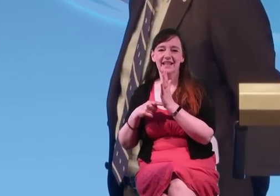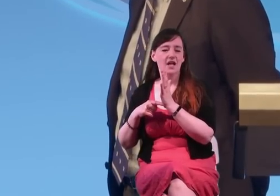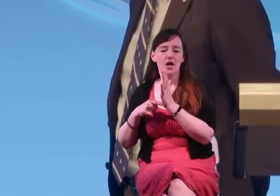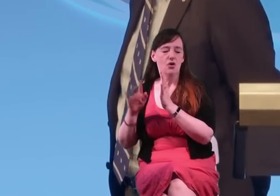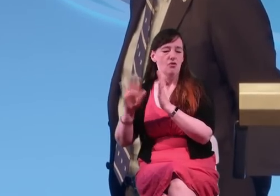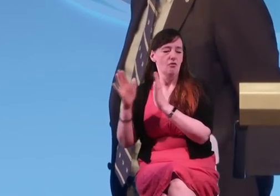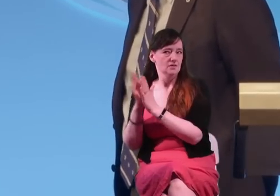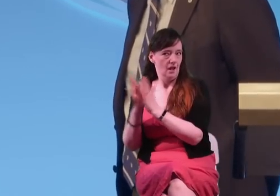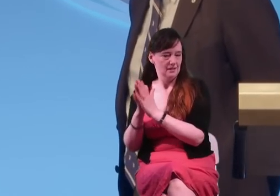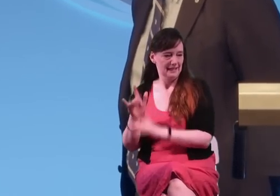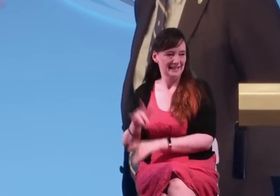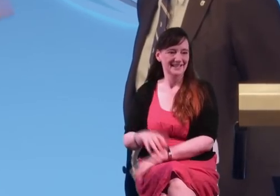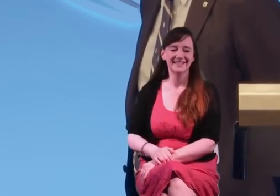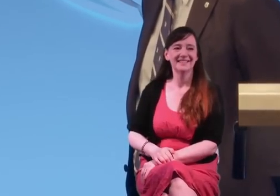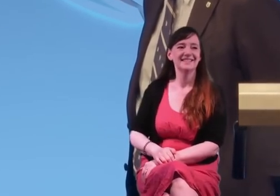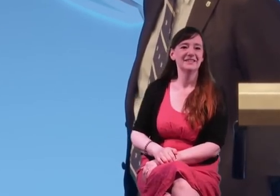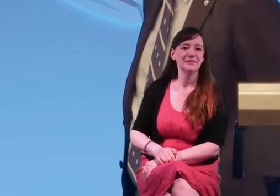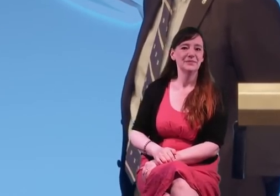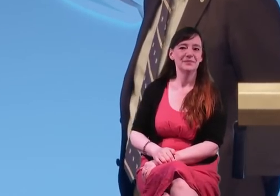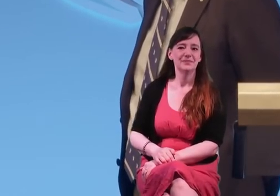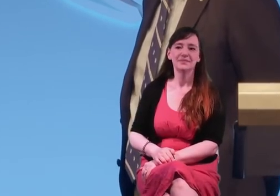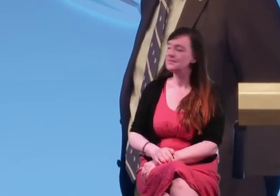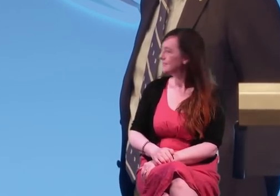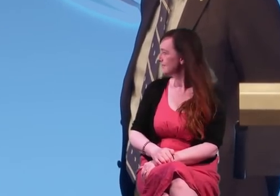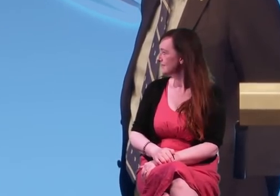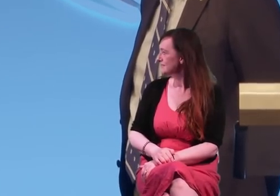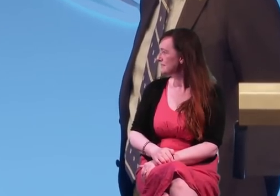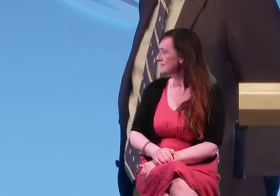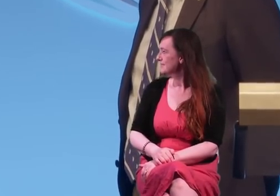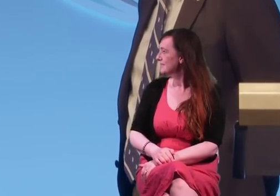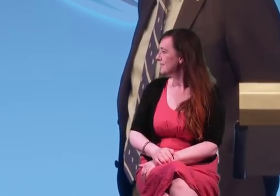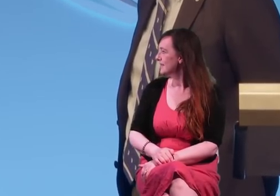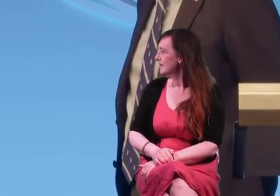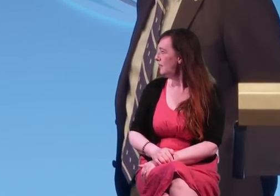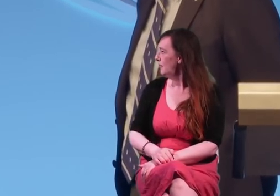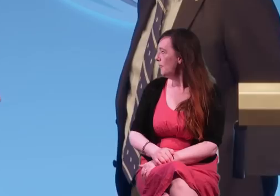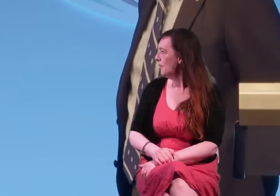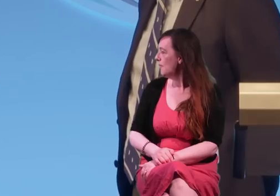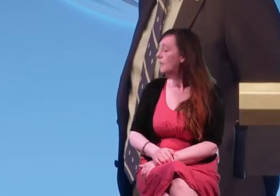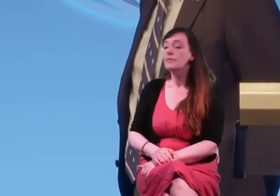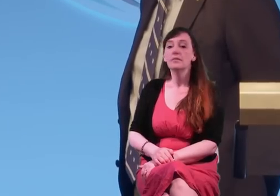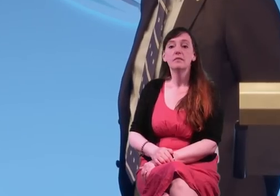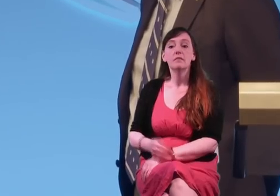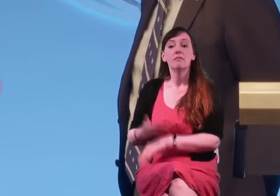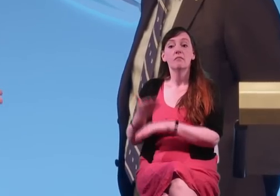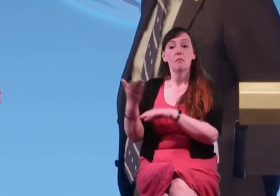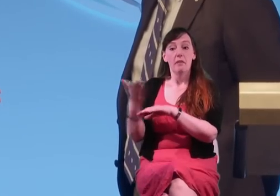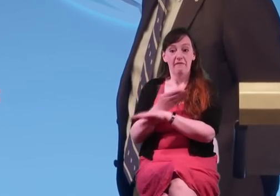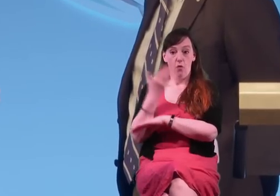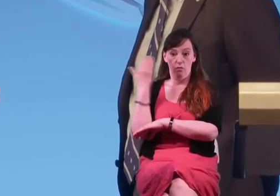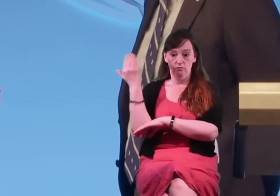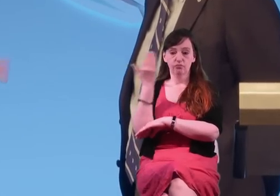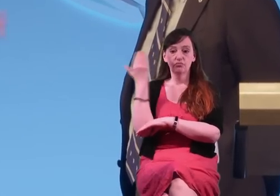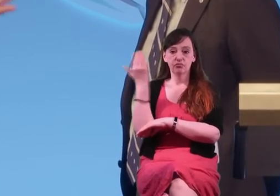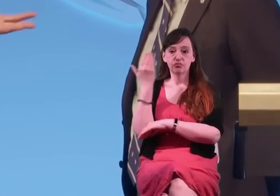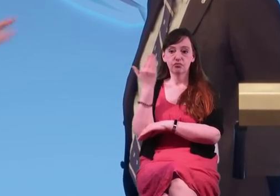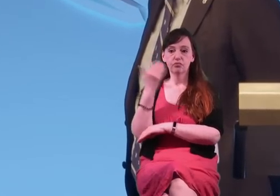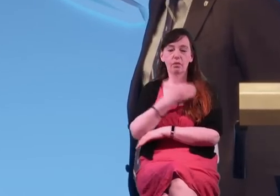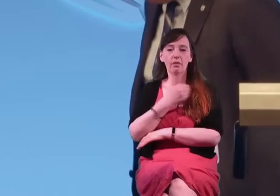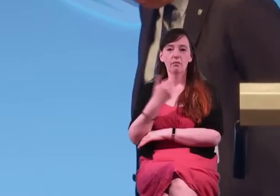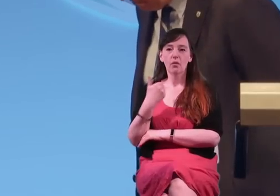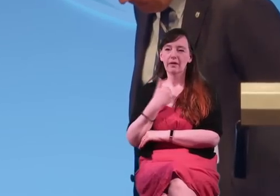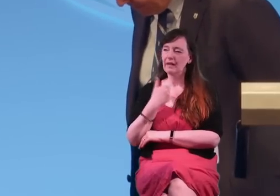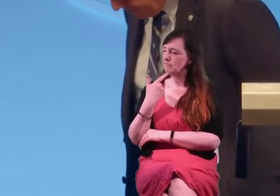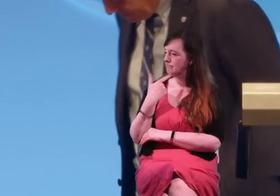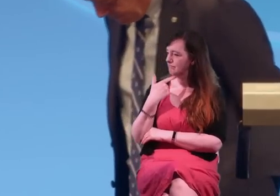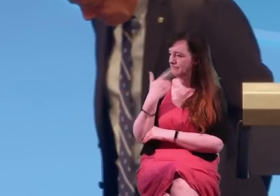But glad you were able to keep up with, nevertheless, with what was going on. Well, before you minister the book of 2 Timothy 2, let me lead